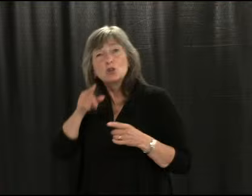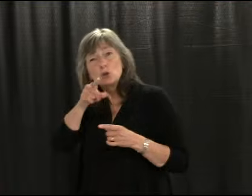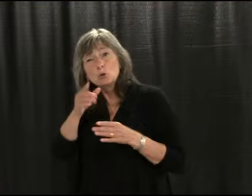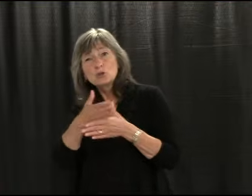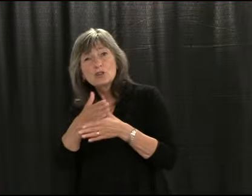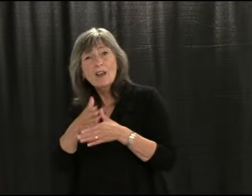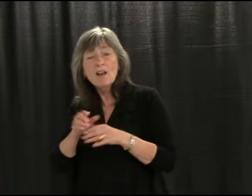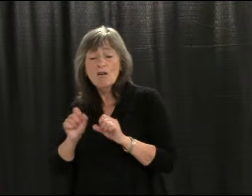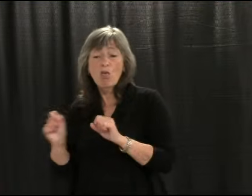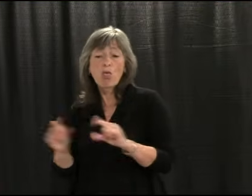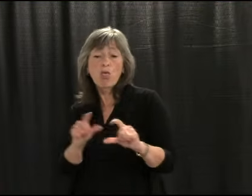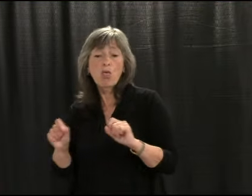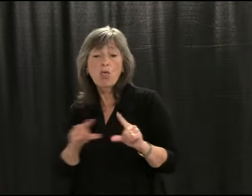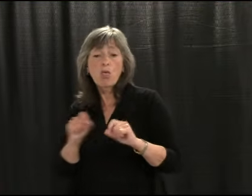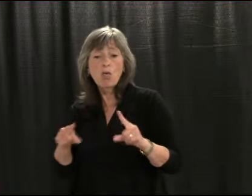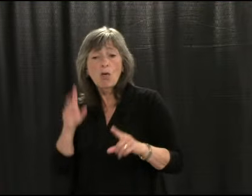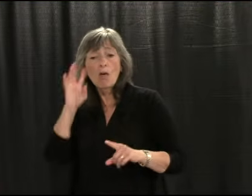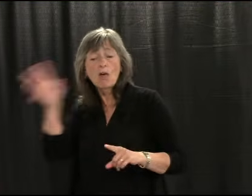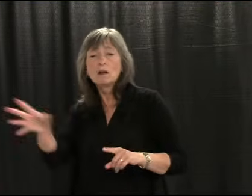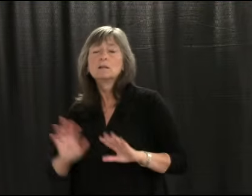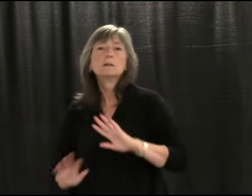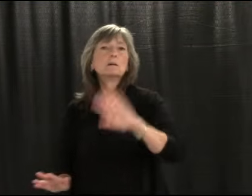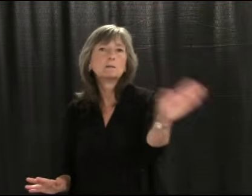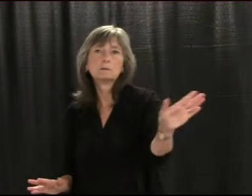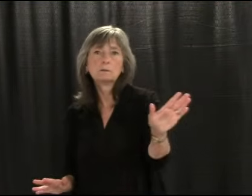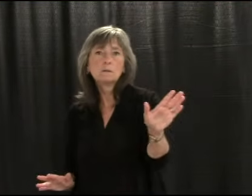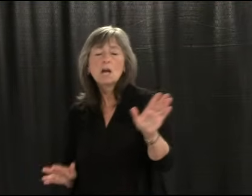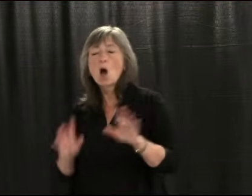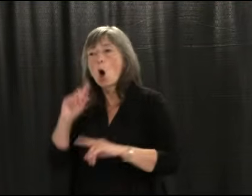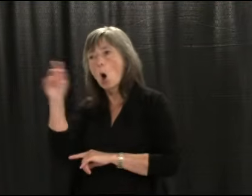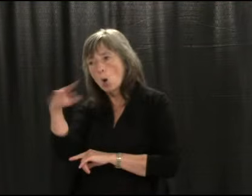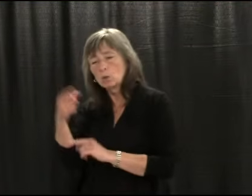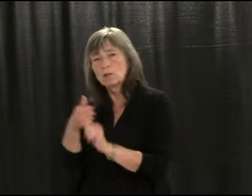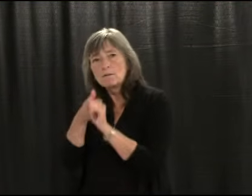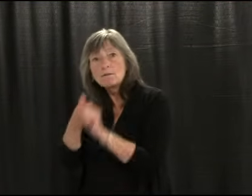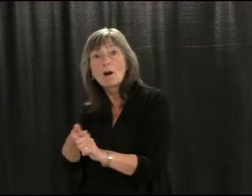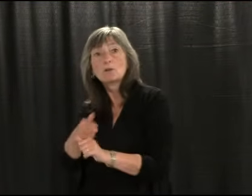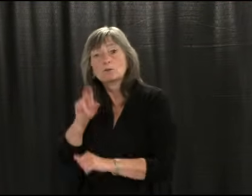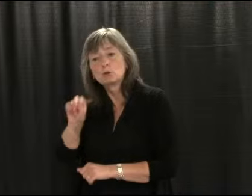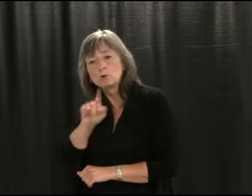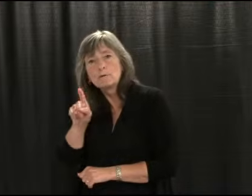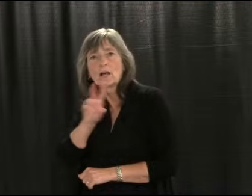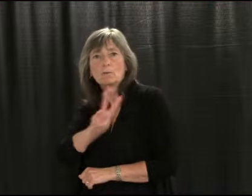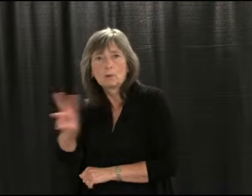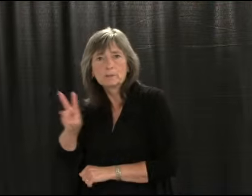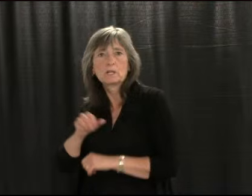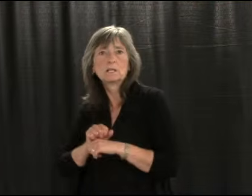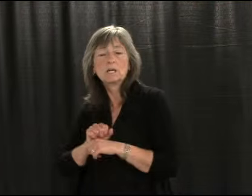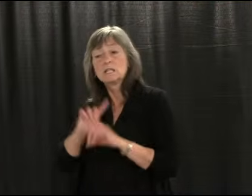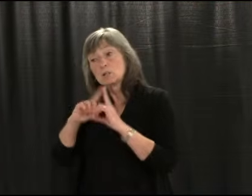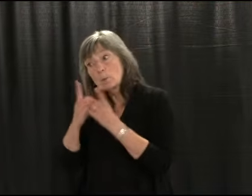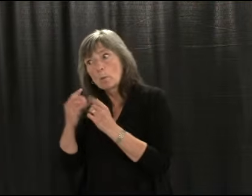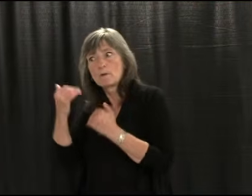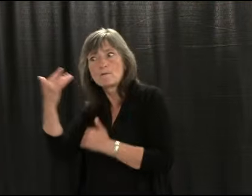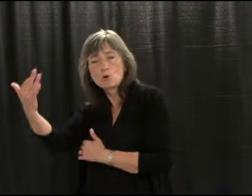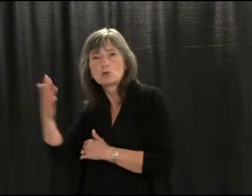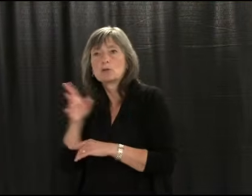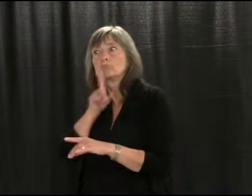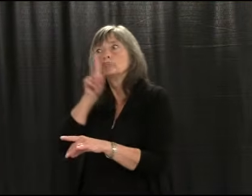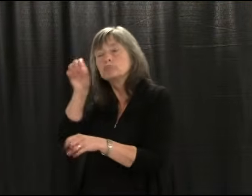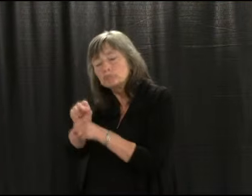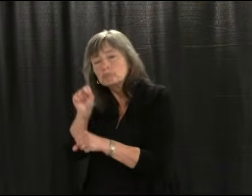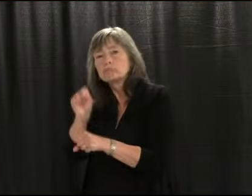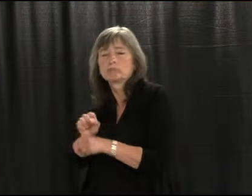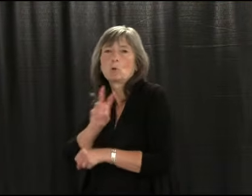are issued via the Government of Newfoundland and Labrador social media accounts and website as well as the Department of Forestry. We are